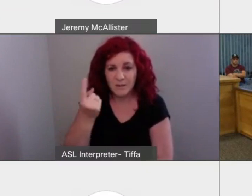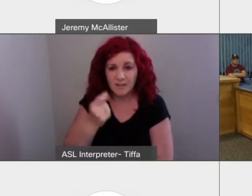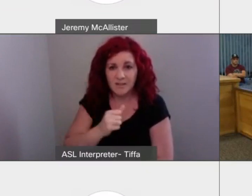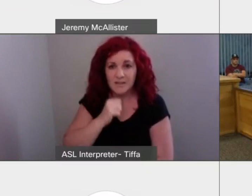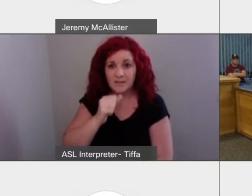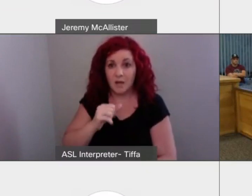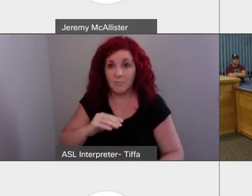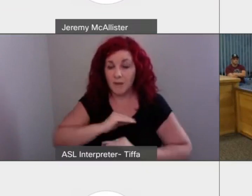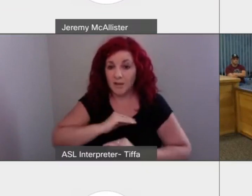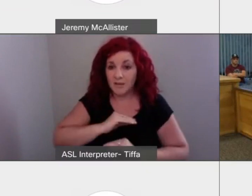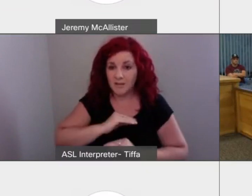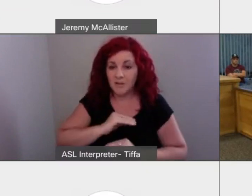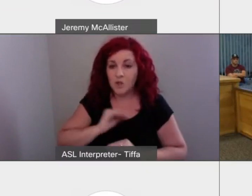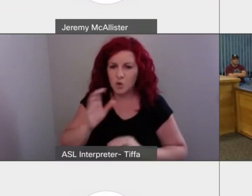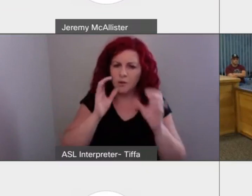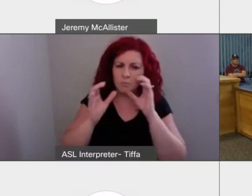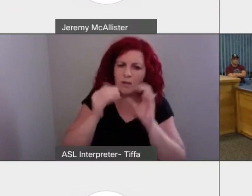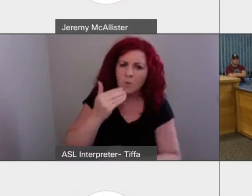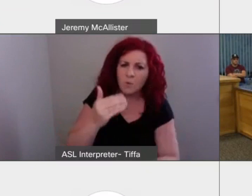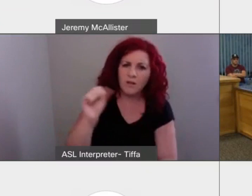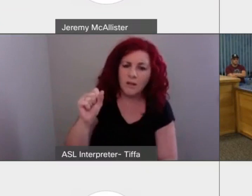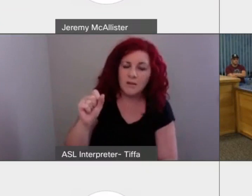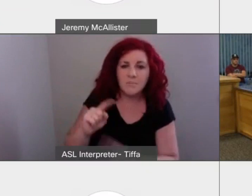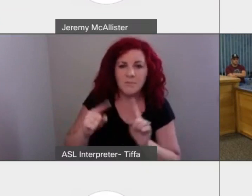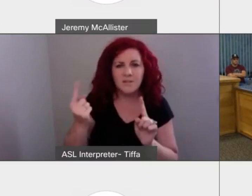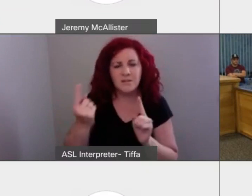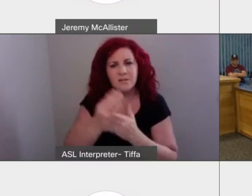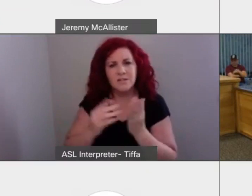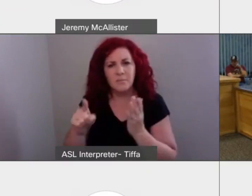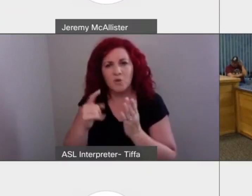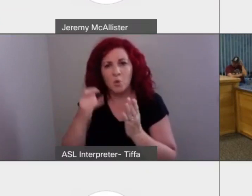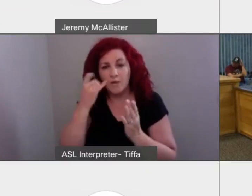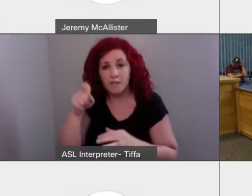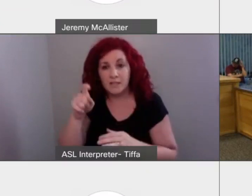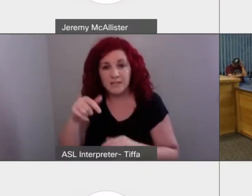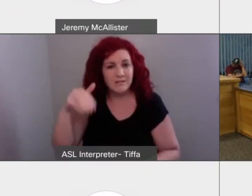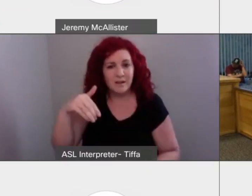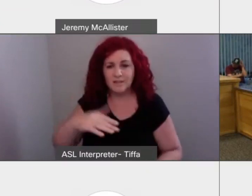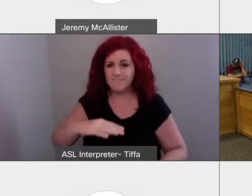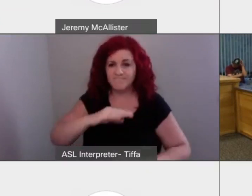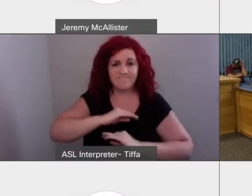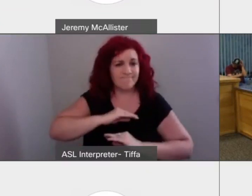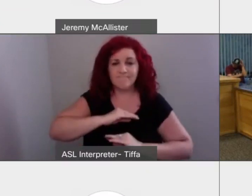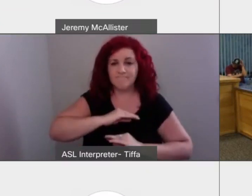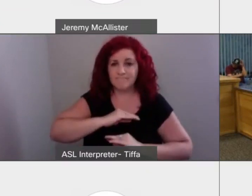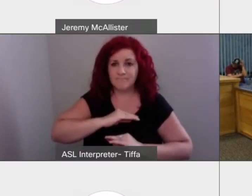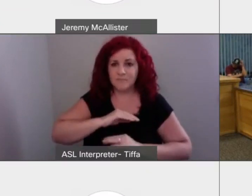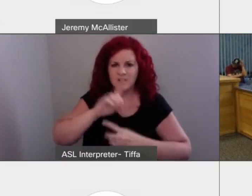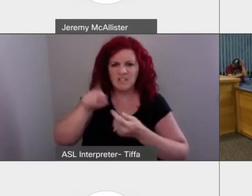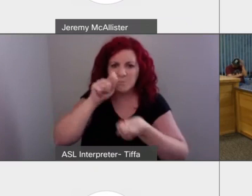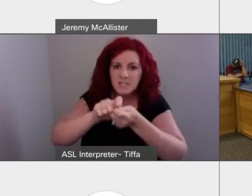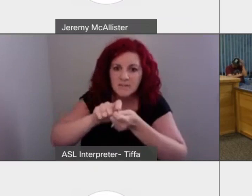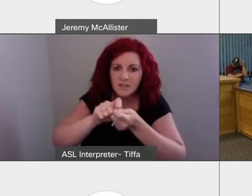being, you're communicating well, but some of you, if there are needs that are not being met, be